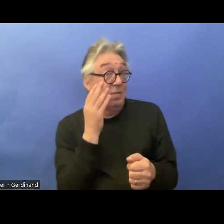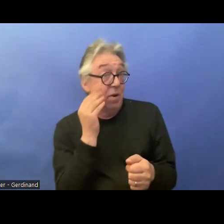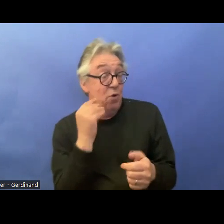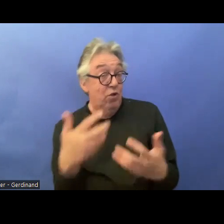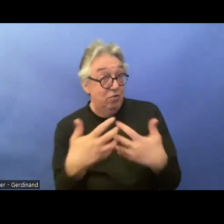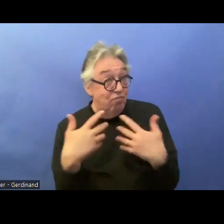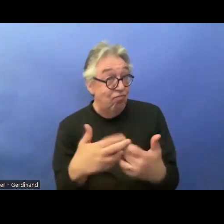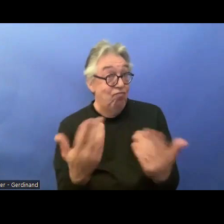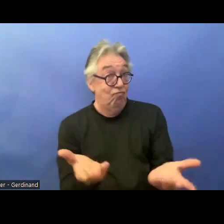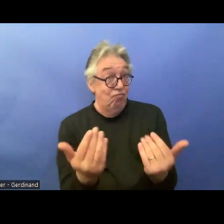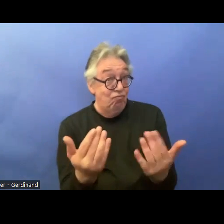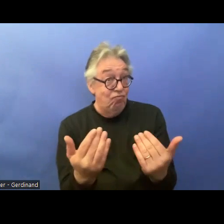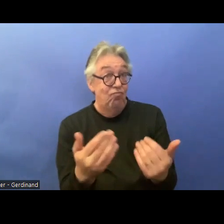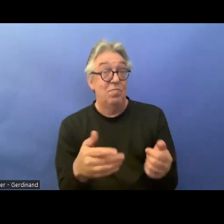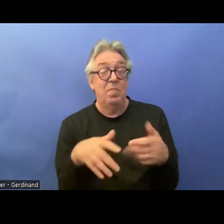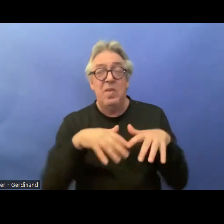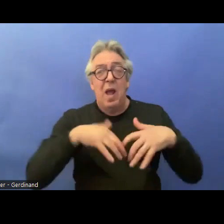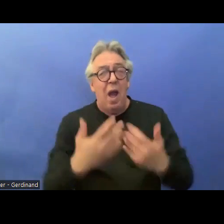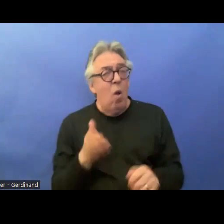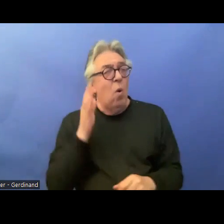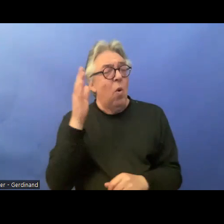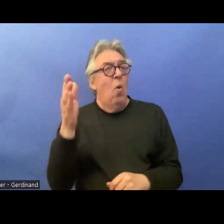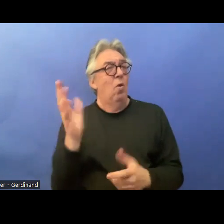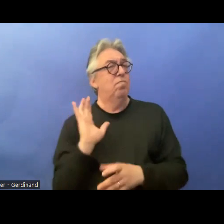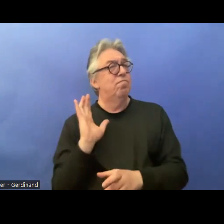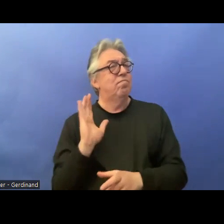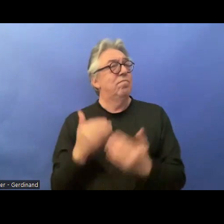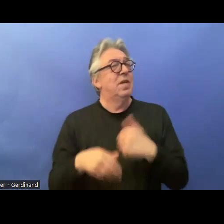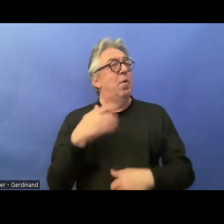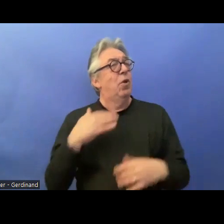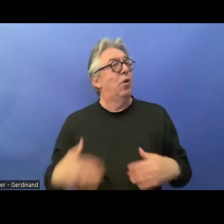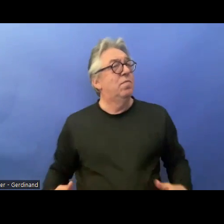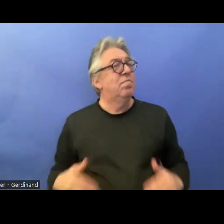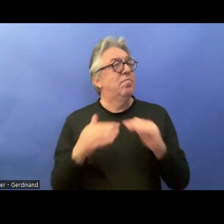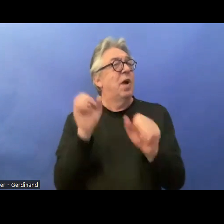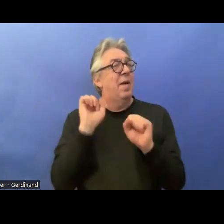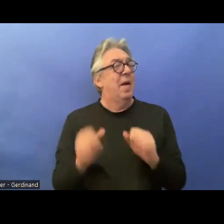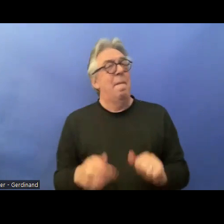to foster better such inclusion and the role of OBDs on it?